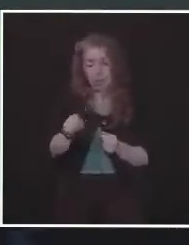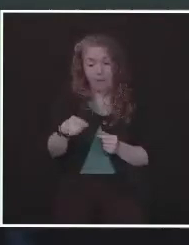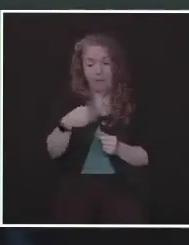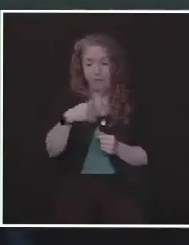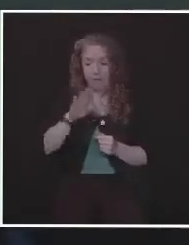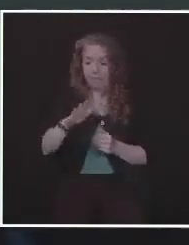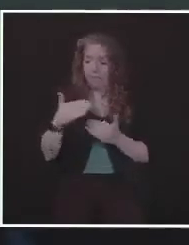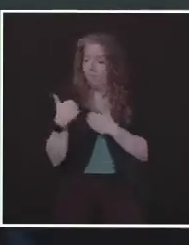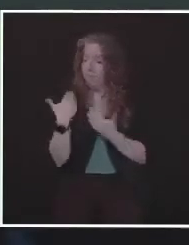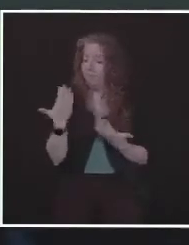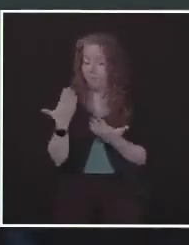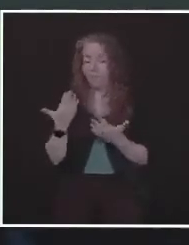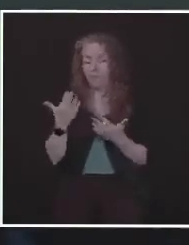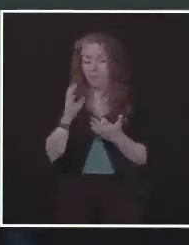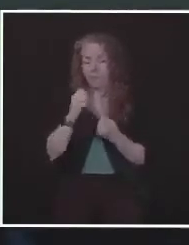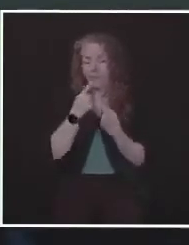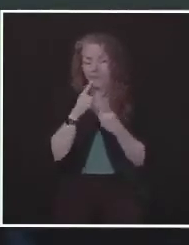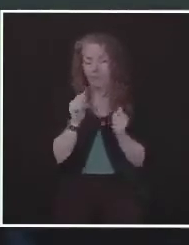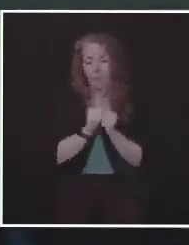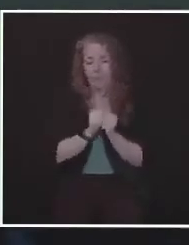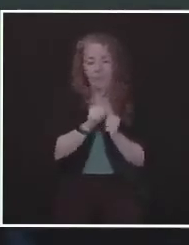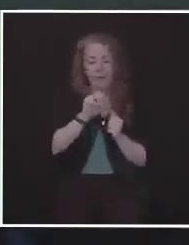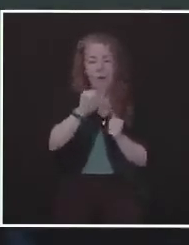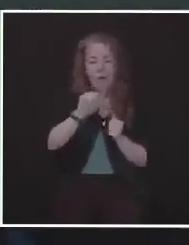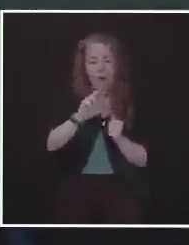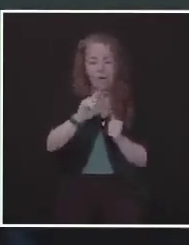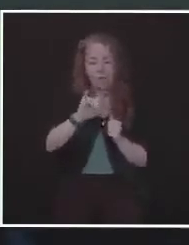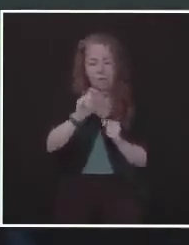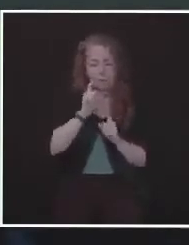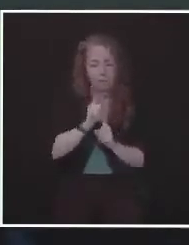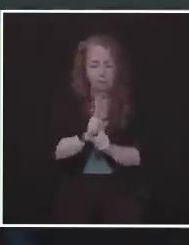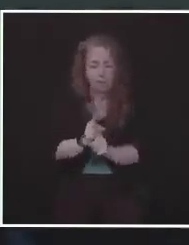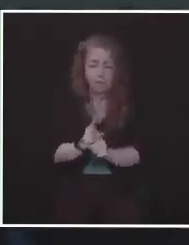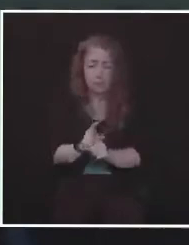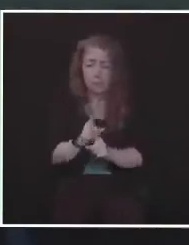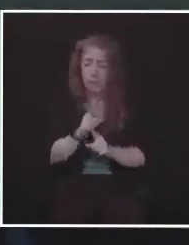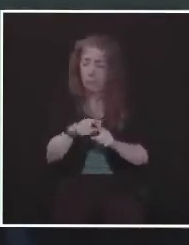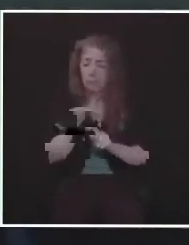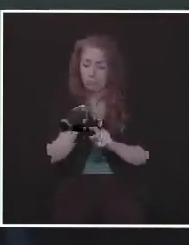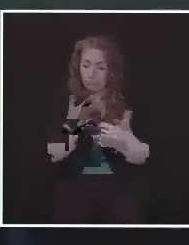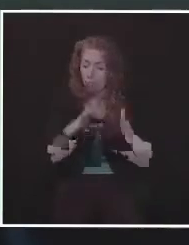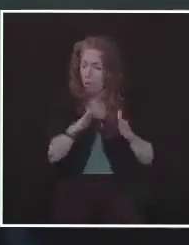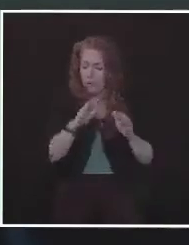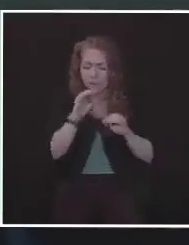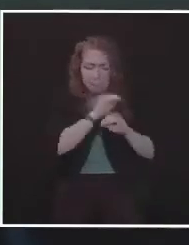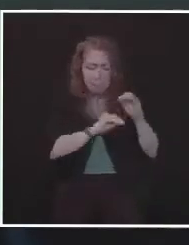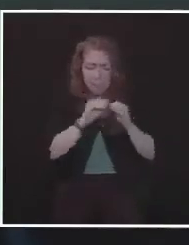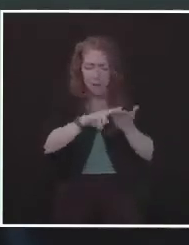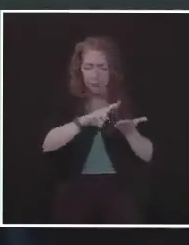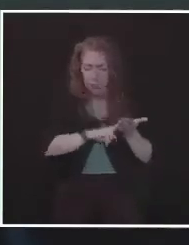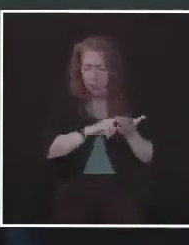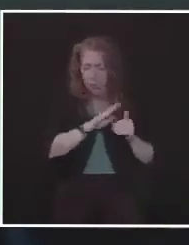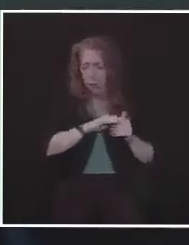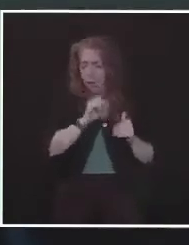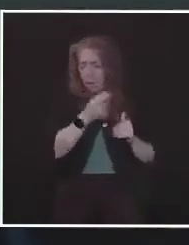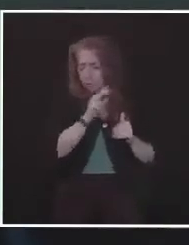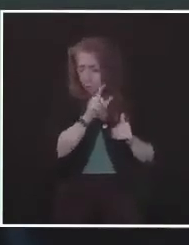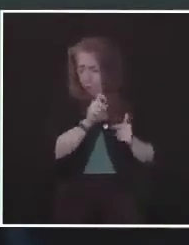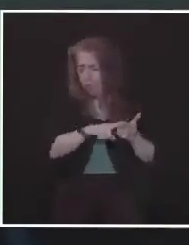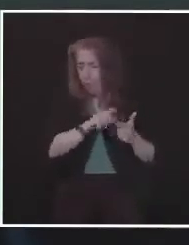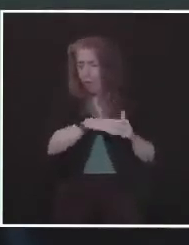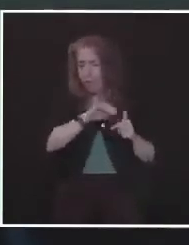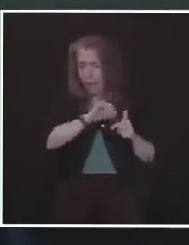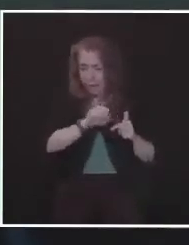missions. But just as we have restructured contracts on the shuttle, on the International Space Station, we have to move